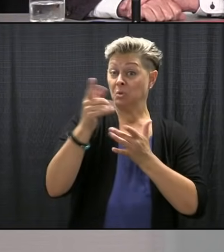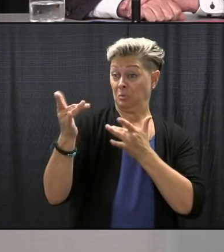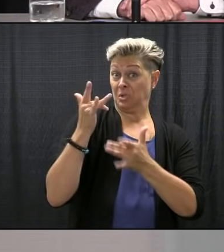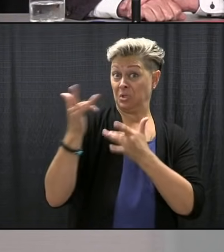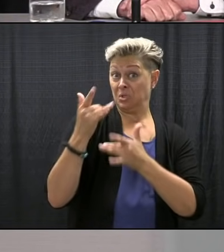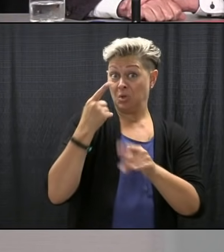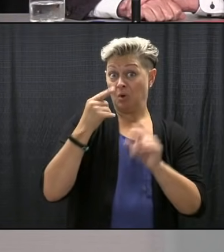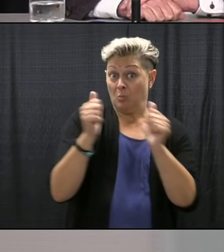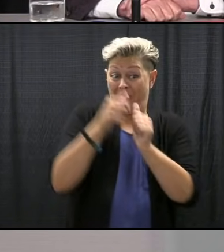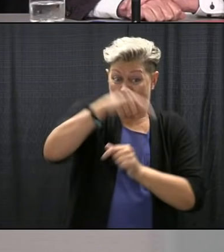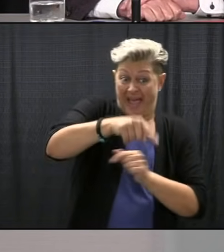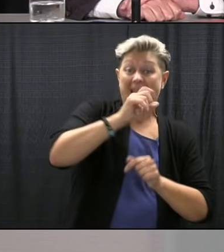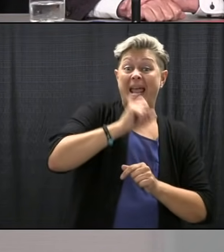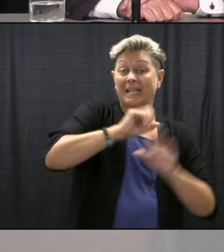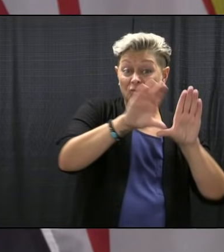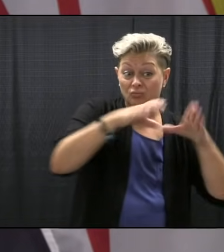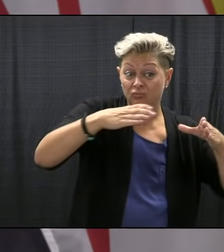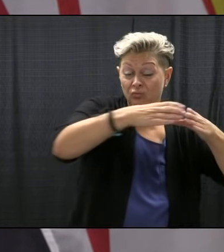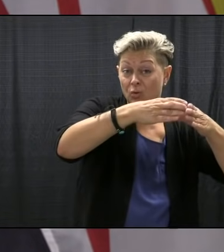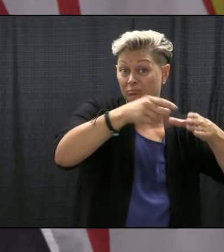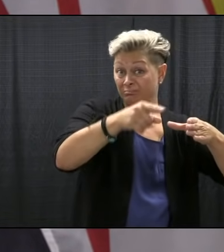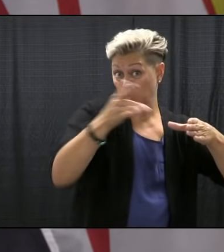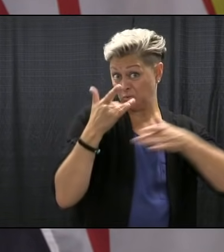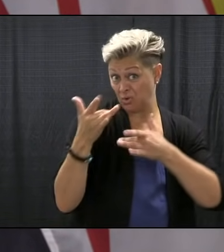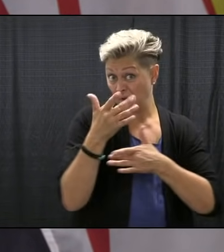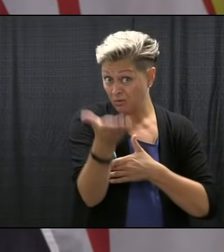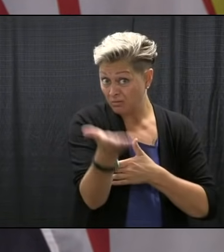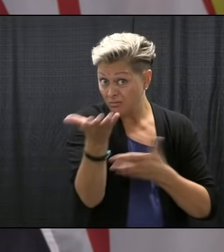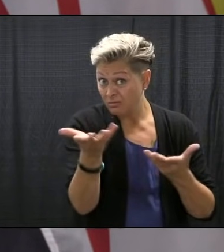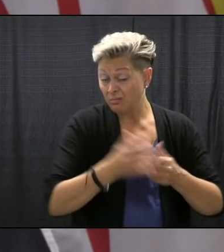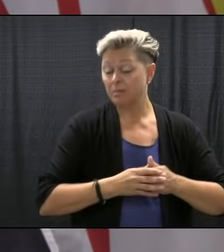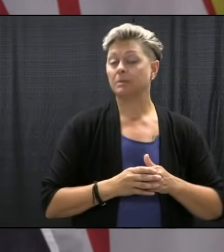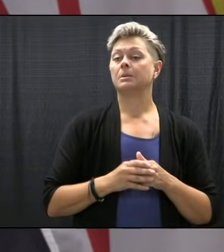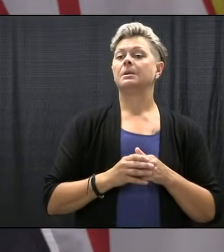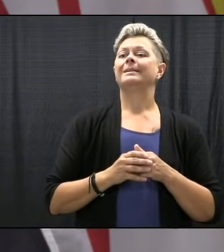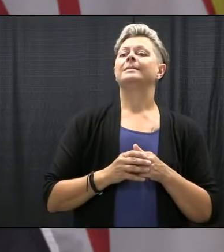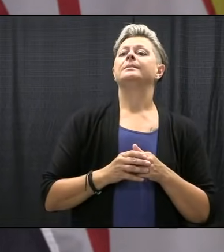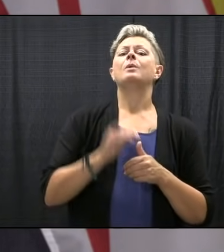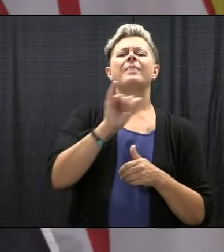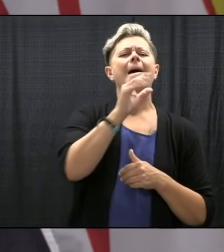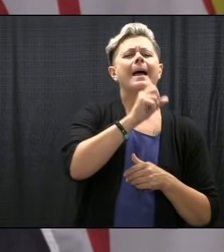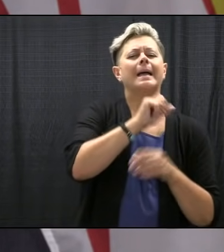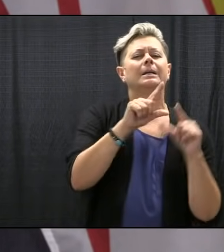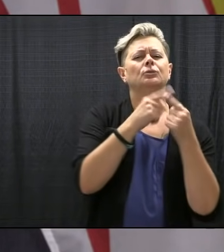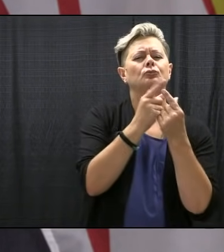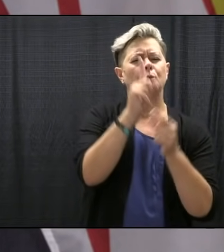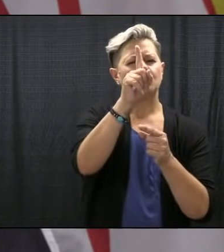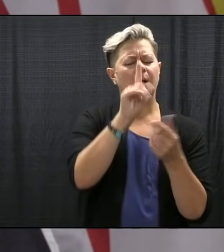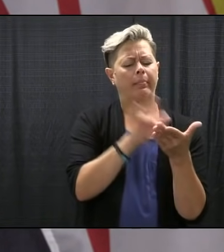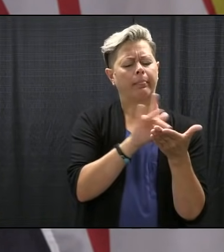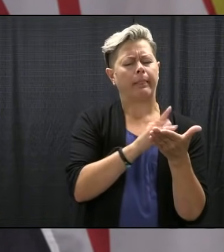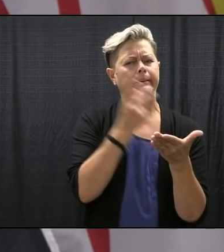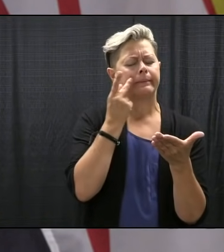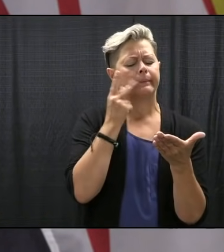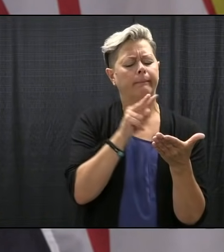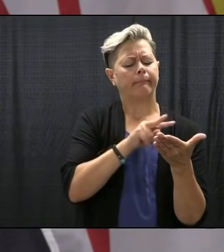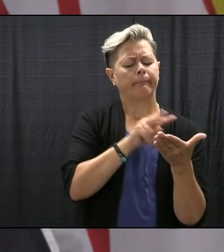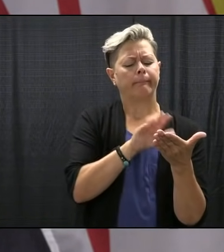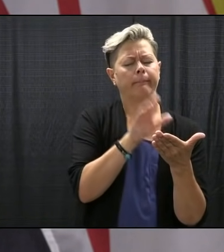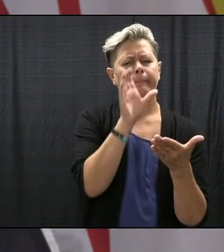that age group so far? So right now, in that age group, just give me 1